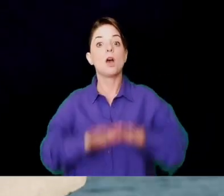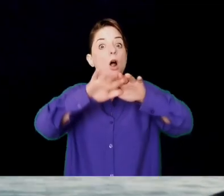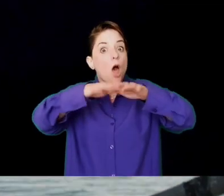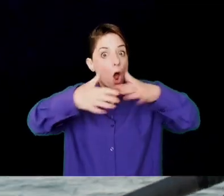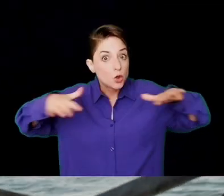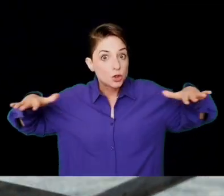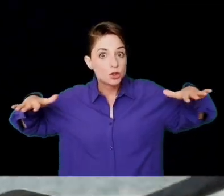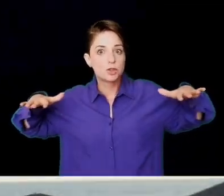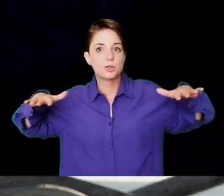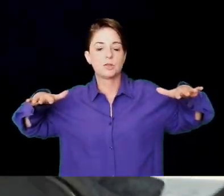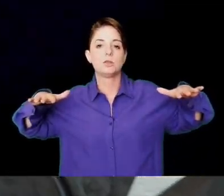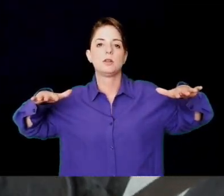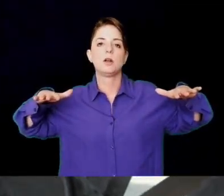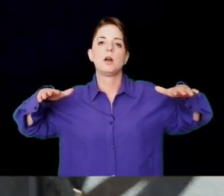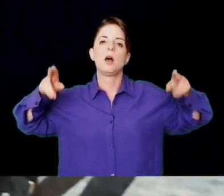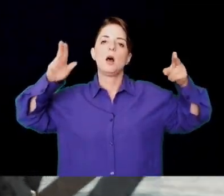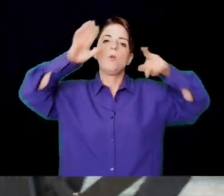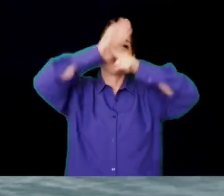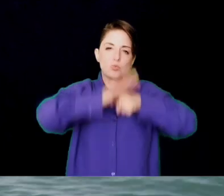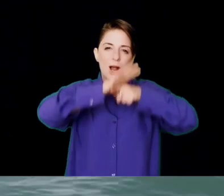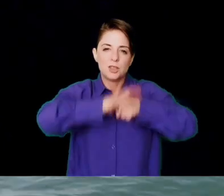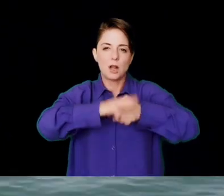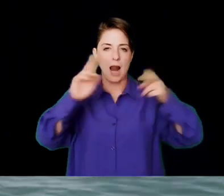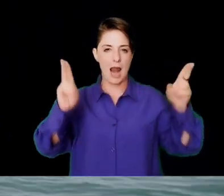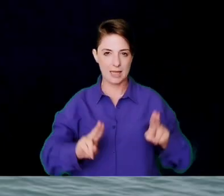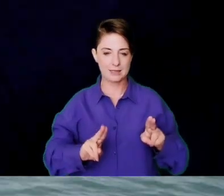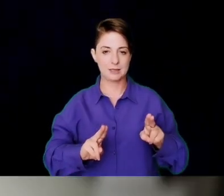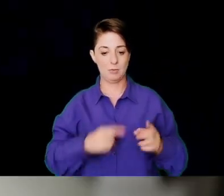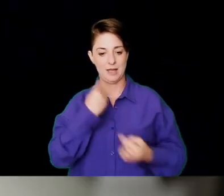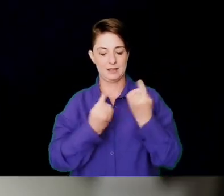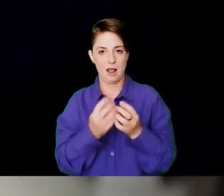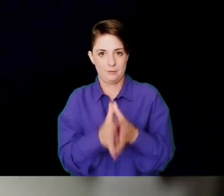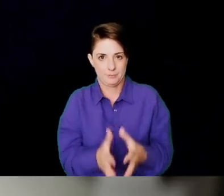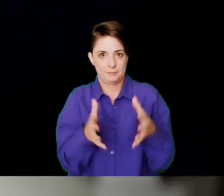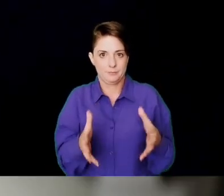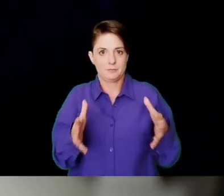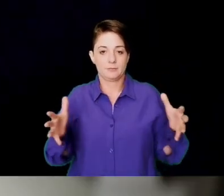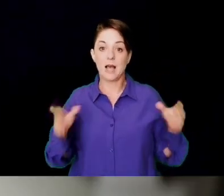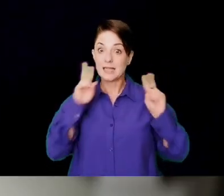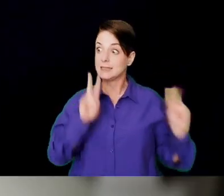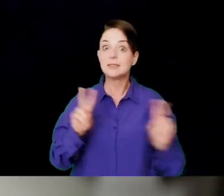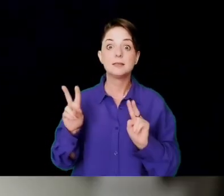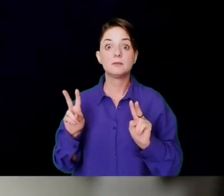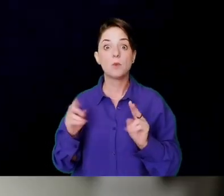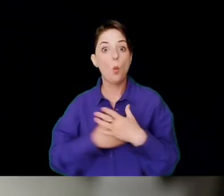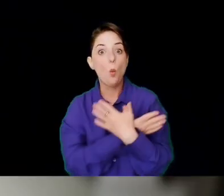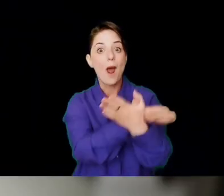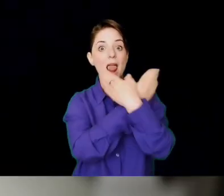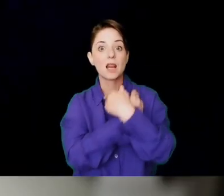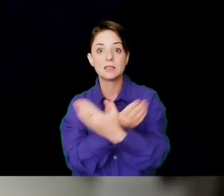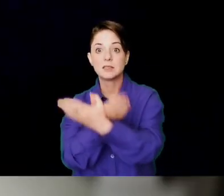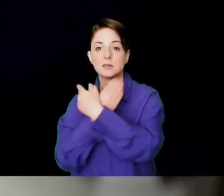The ocean has less pressure on it. It's rebuilding. I see it. I see more